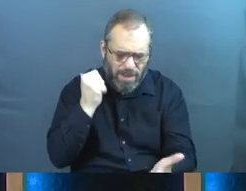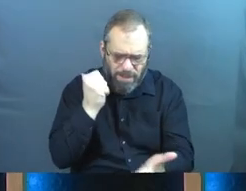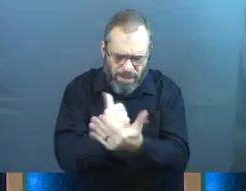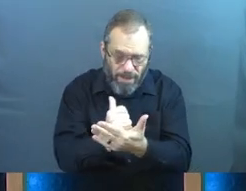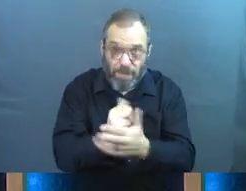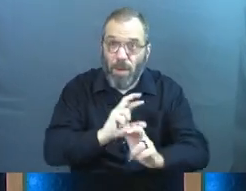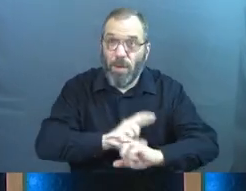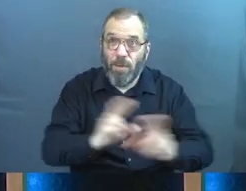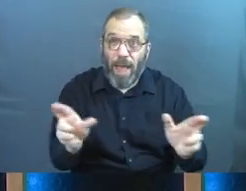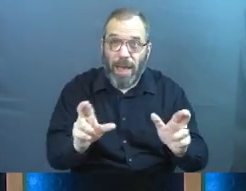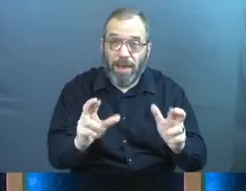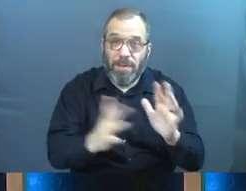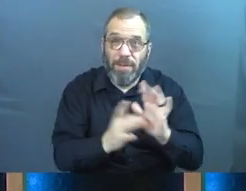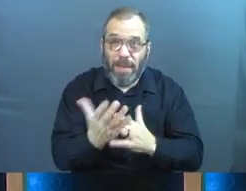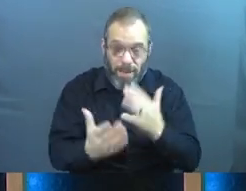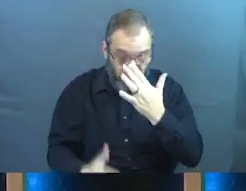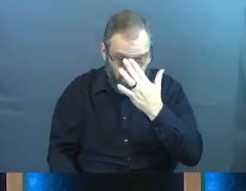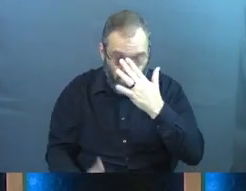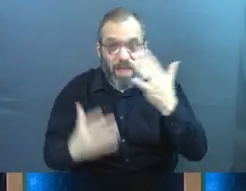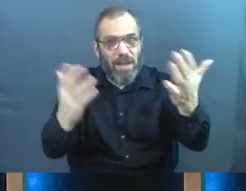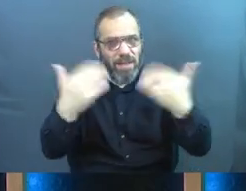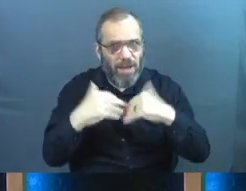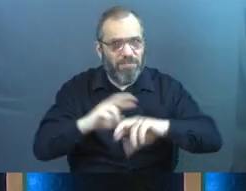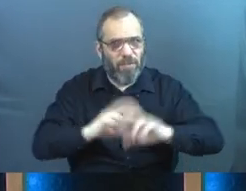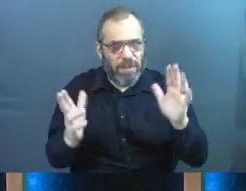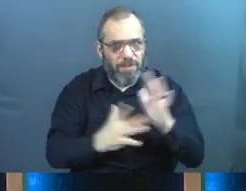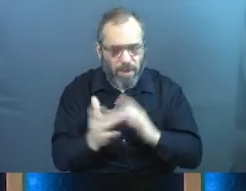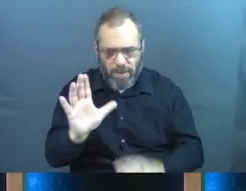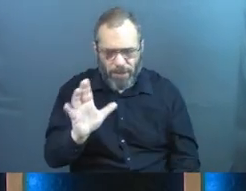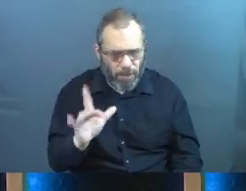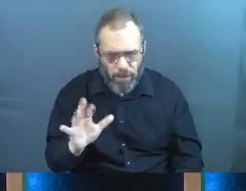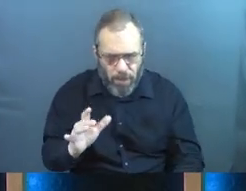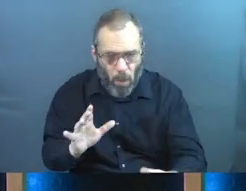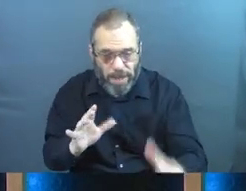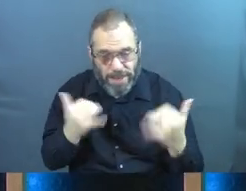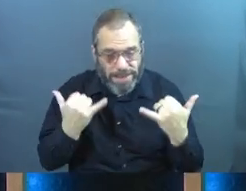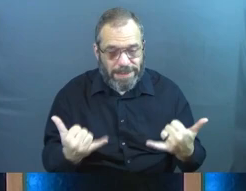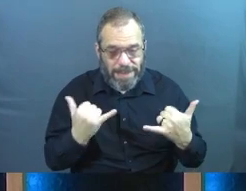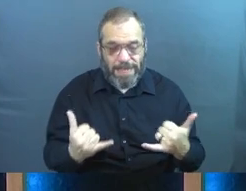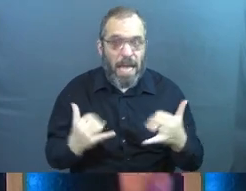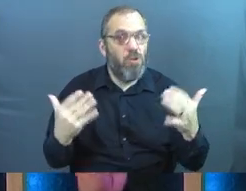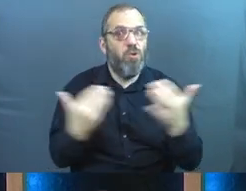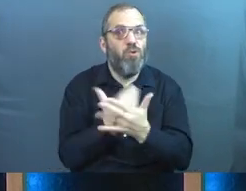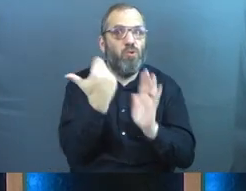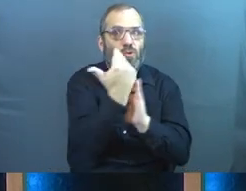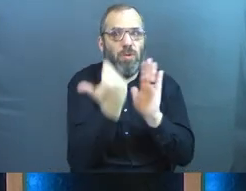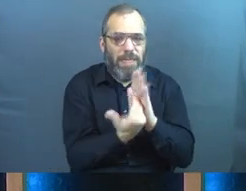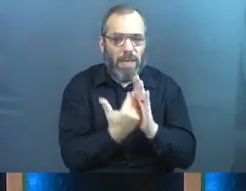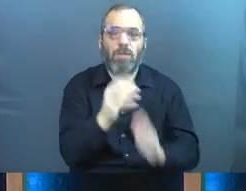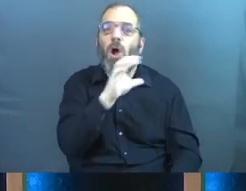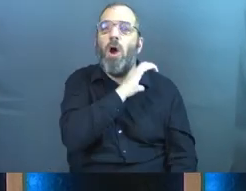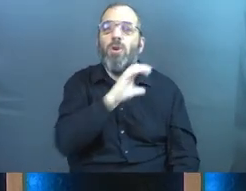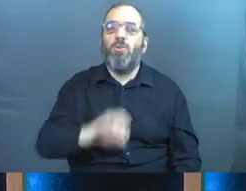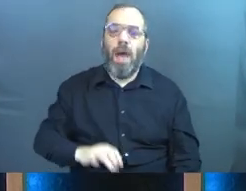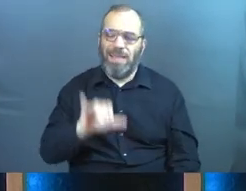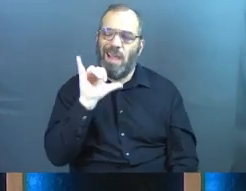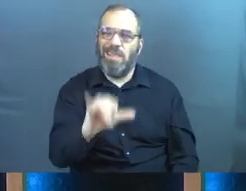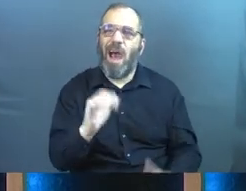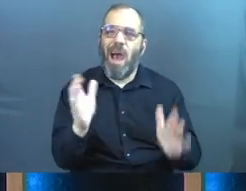Amen, amen. You about ready to go to God's word? Let's go, let's go, let's go. So today we're starting a brand new series called Christ the